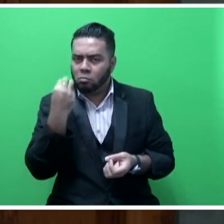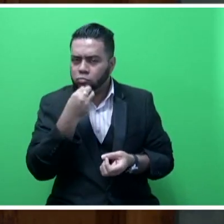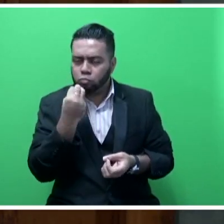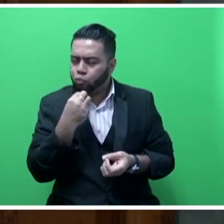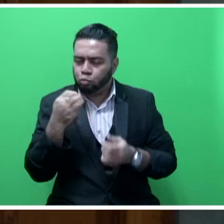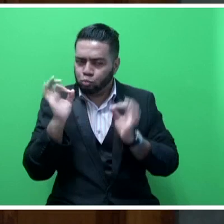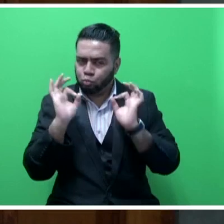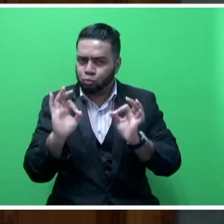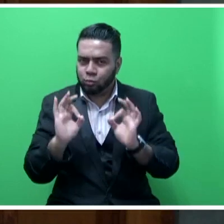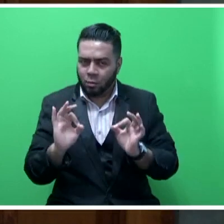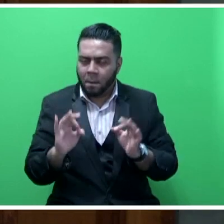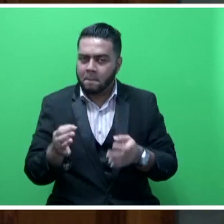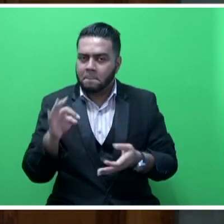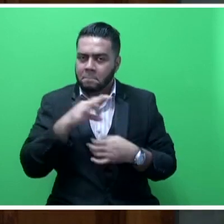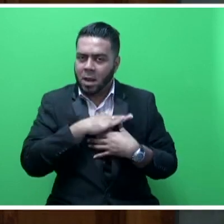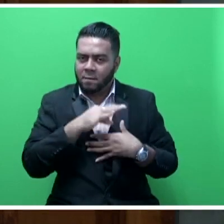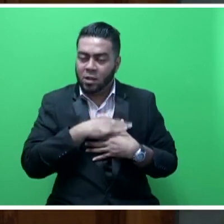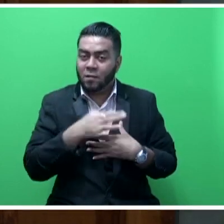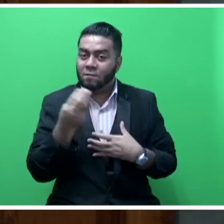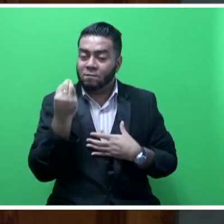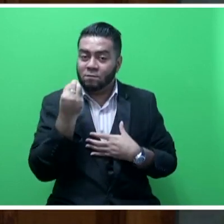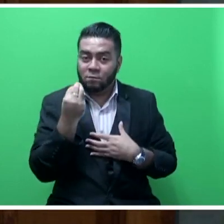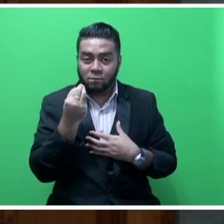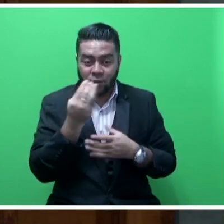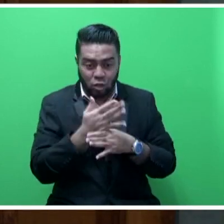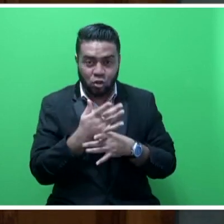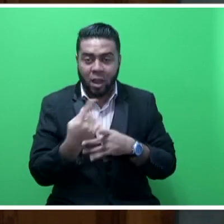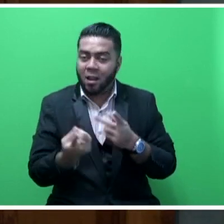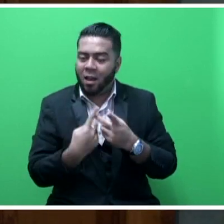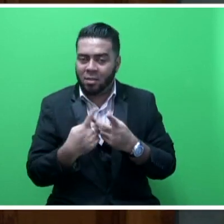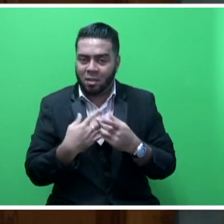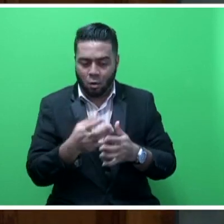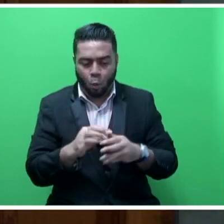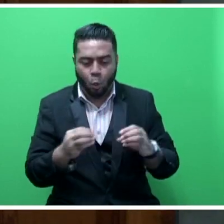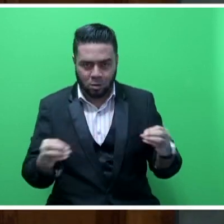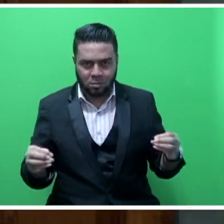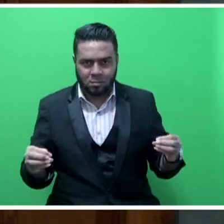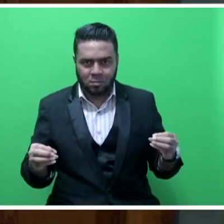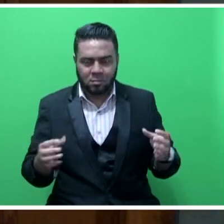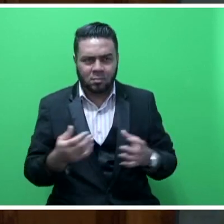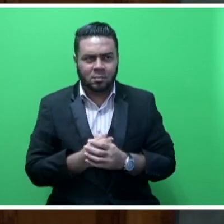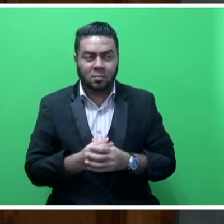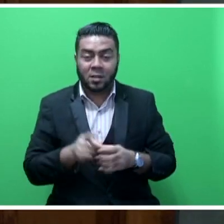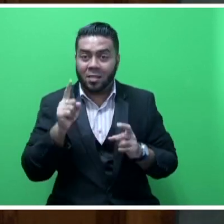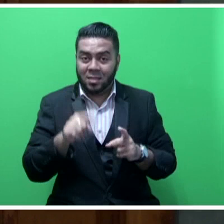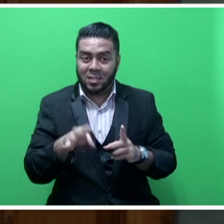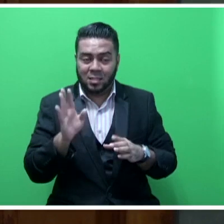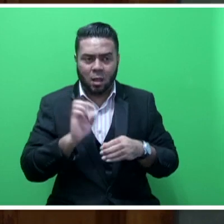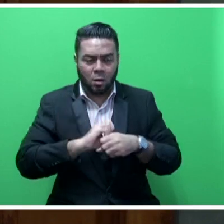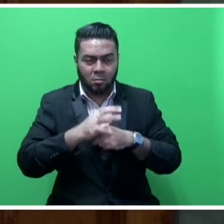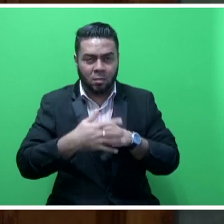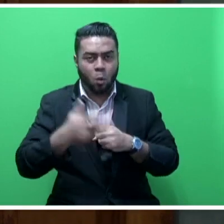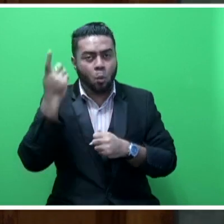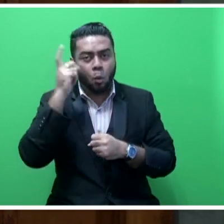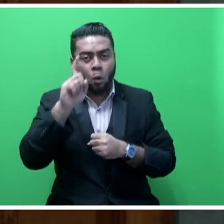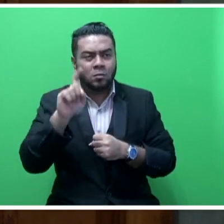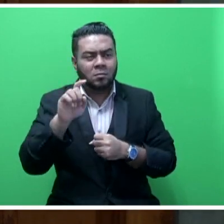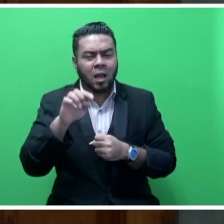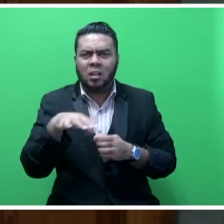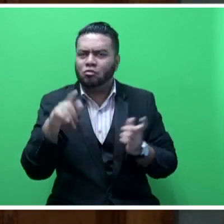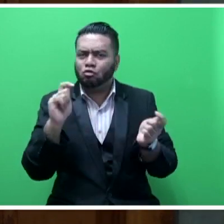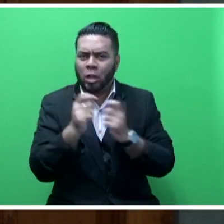benefit fish and other marine organisms. Honourable Speaker, sir, this pandemic calls for a change in